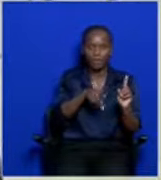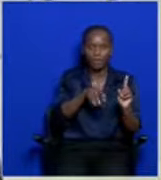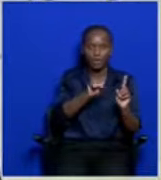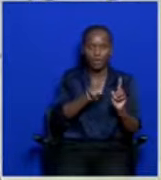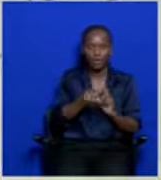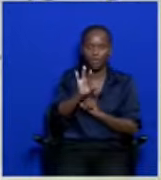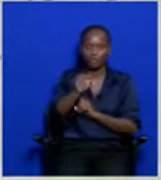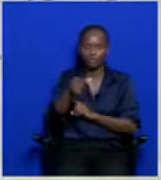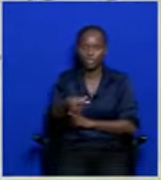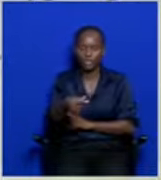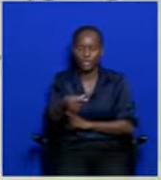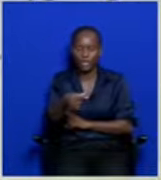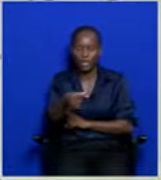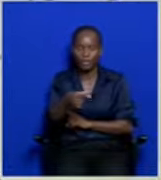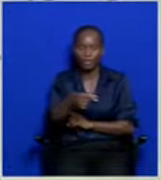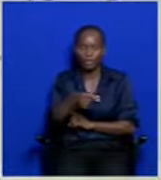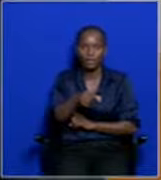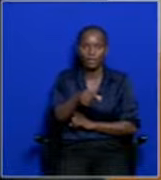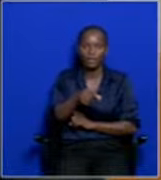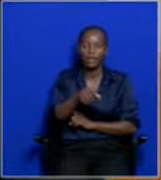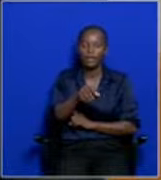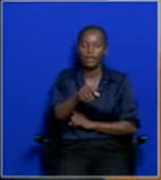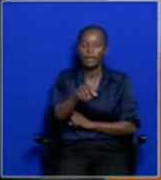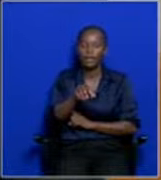FI Shirinda,